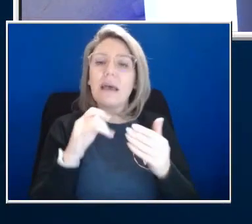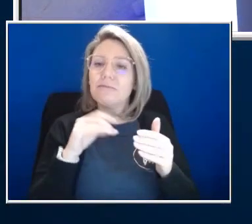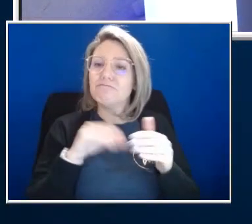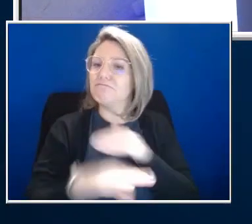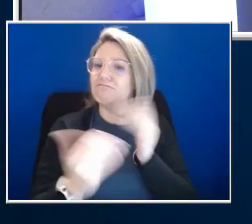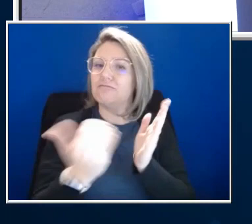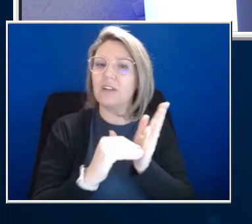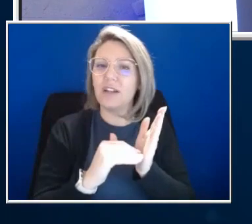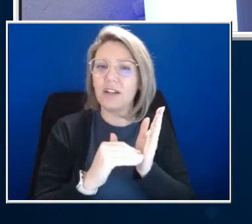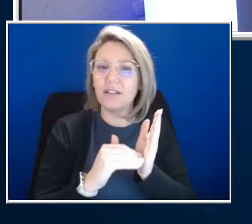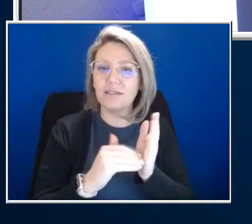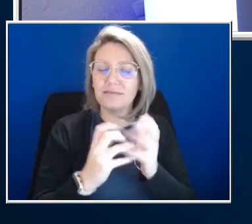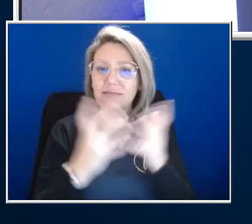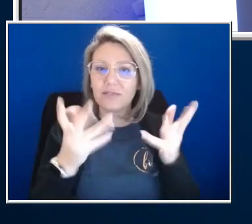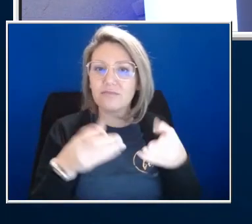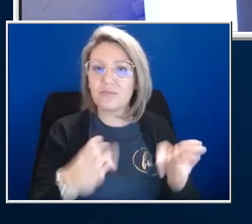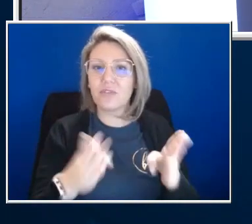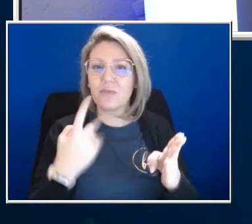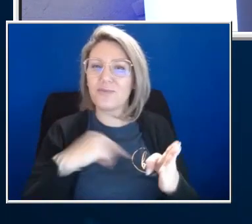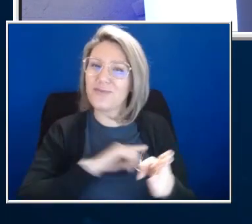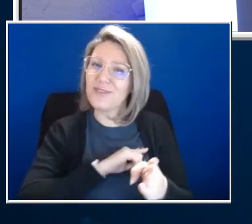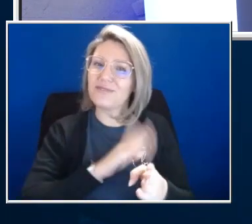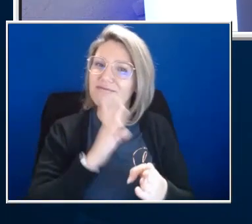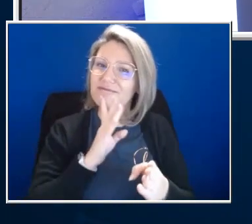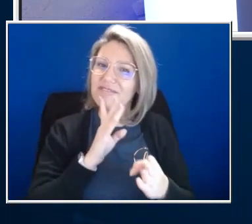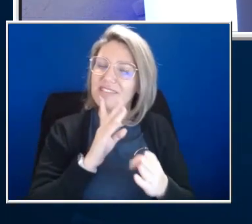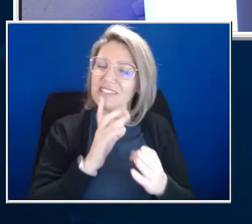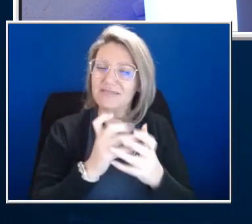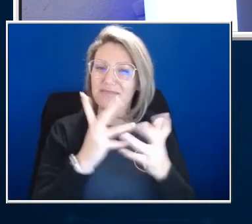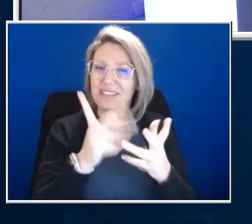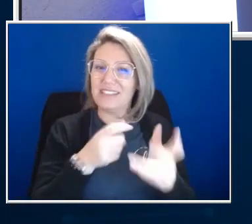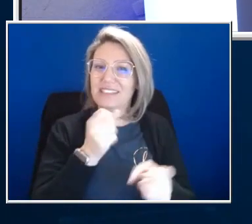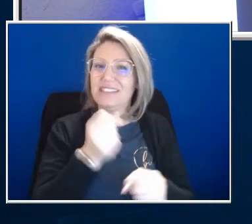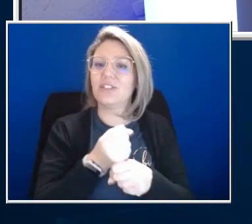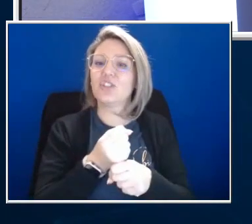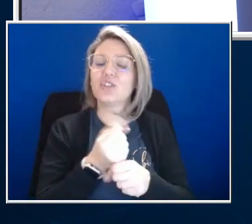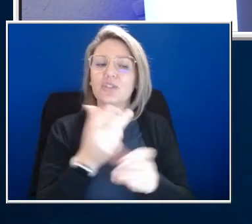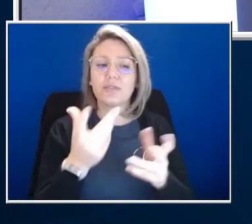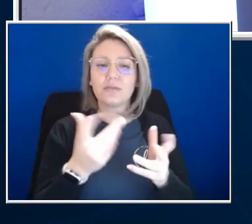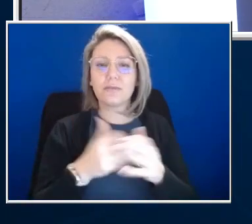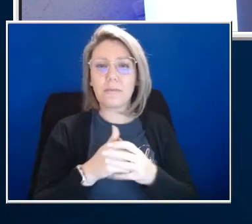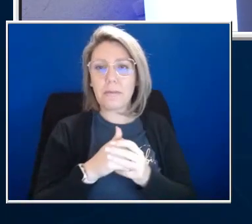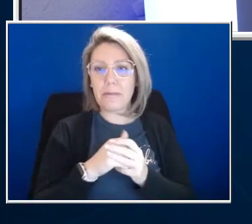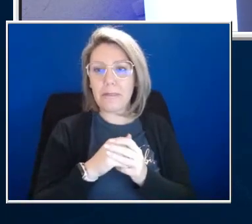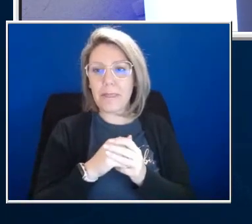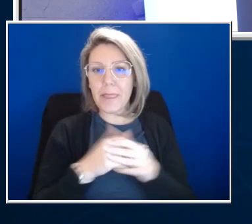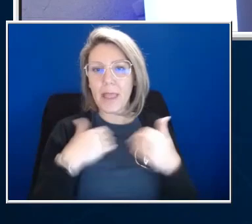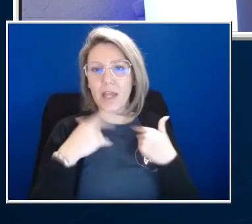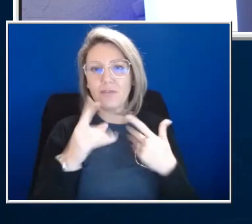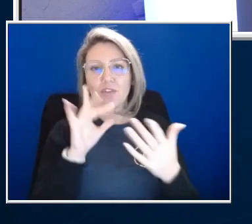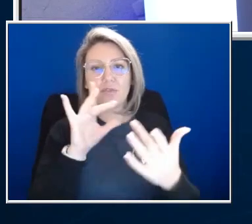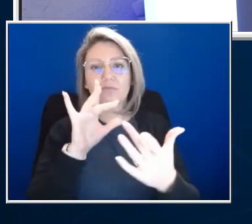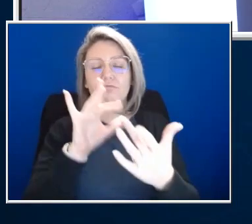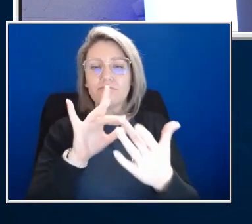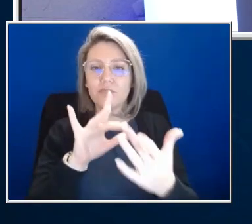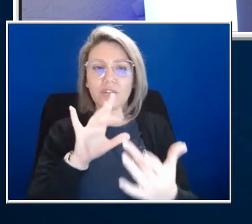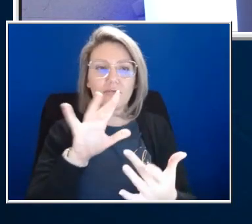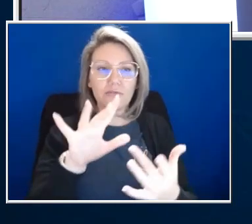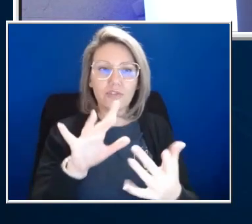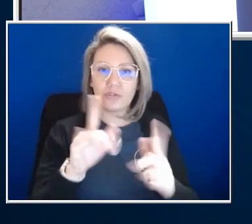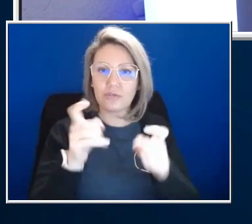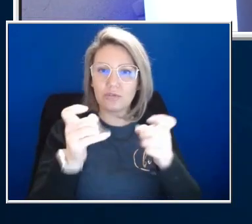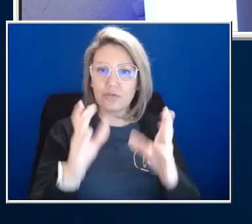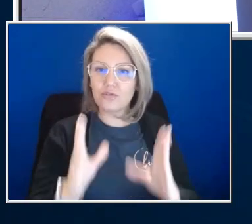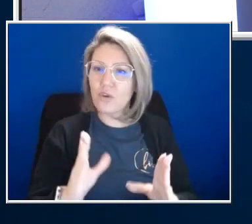we've talked over the years. I want to ask you both if you have reached out to your donor